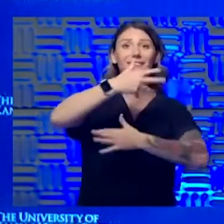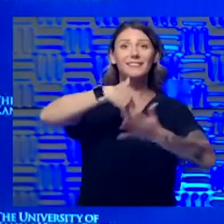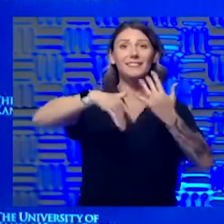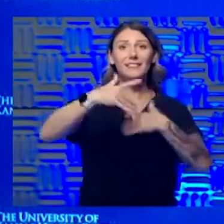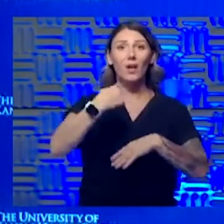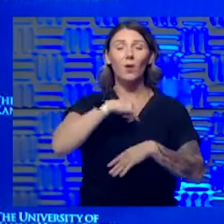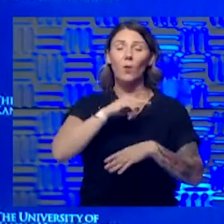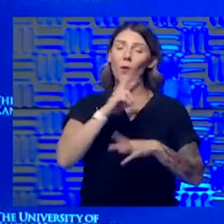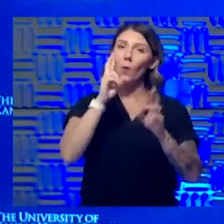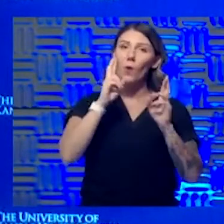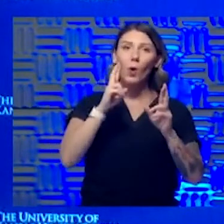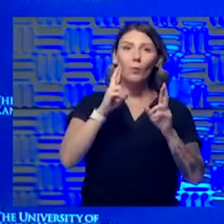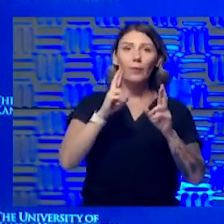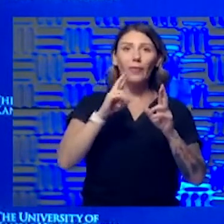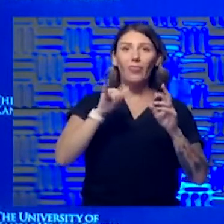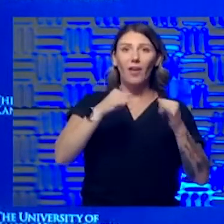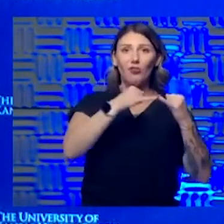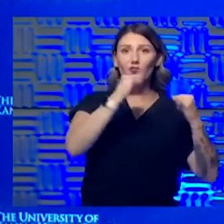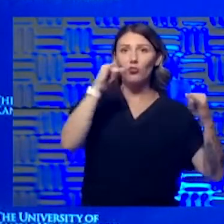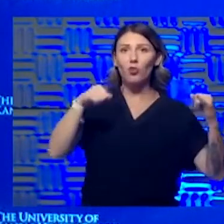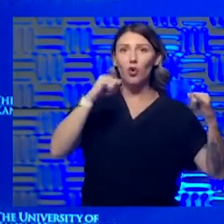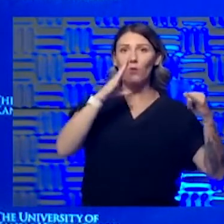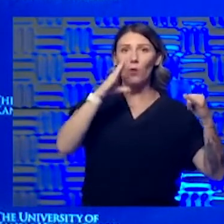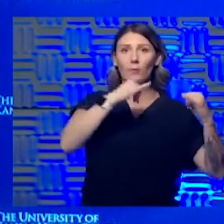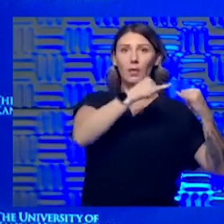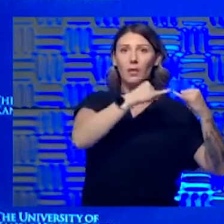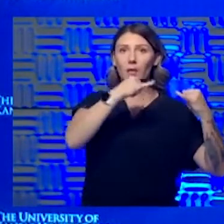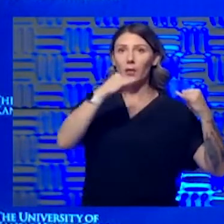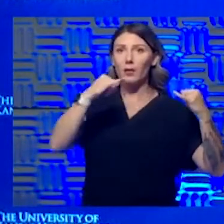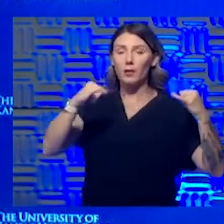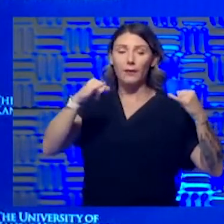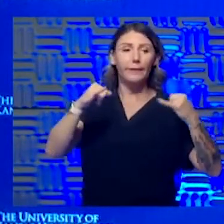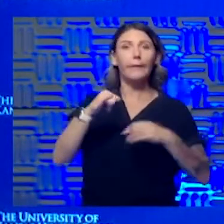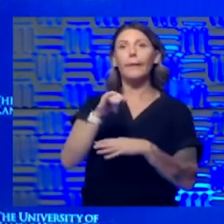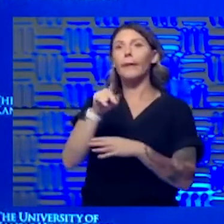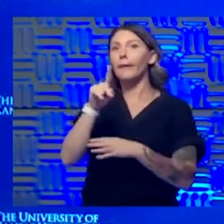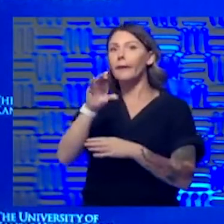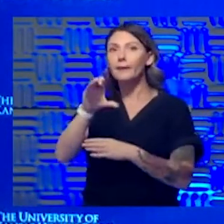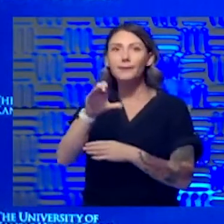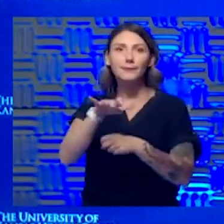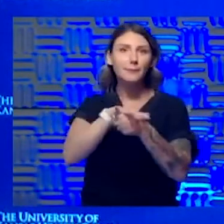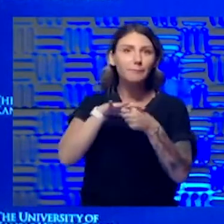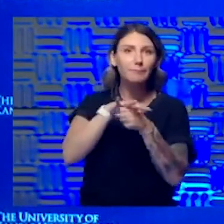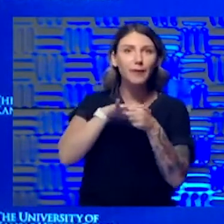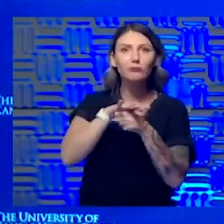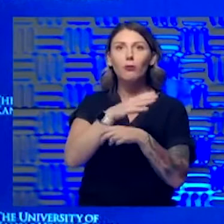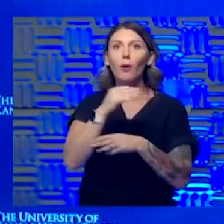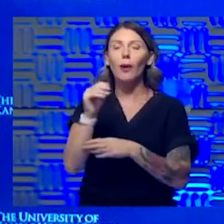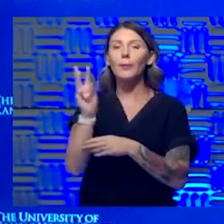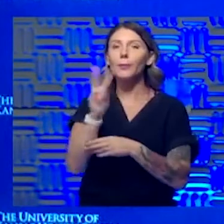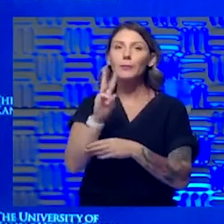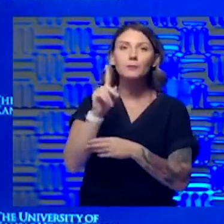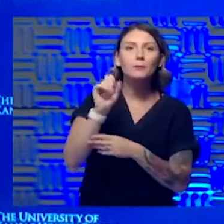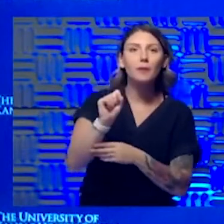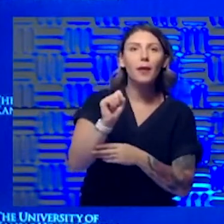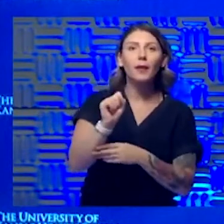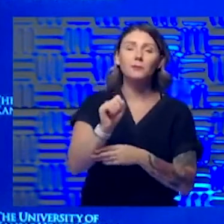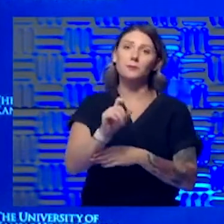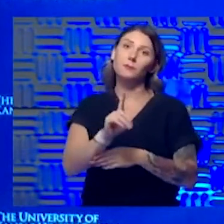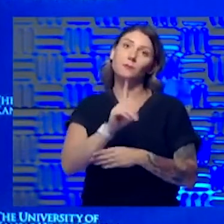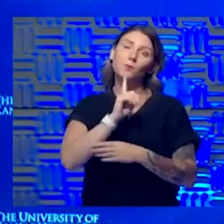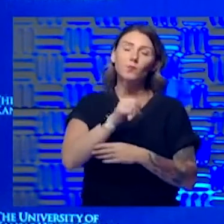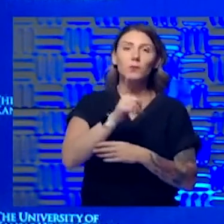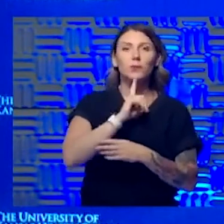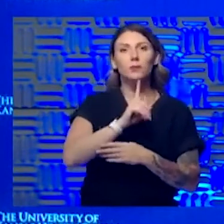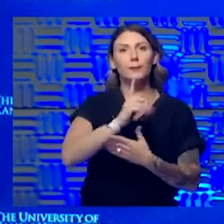the curve bent. You know, the Kansas City metropolitan region and western Missouri, Kansas deserve a lot of credit for having done some great work